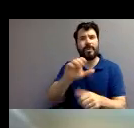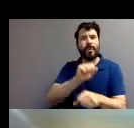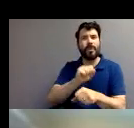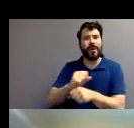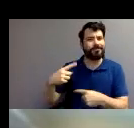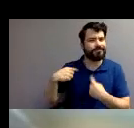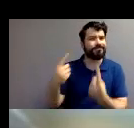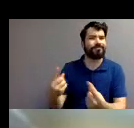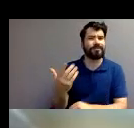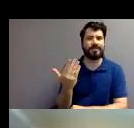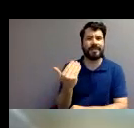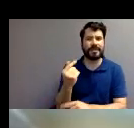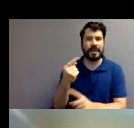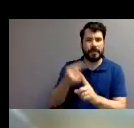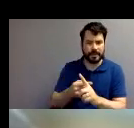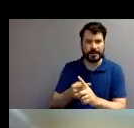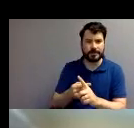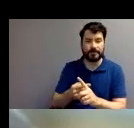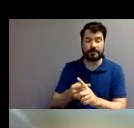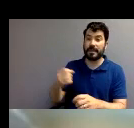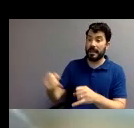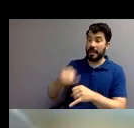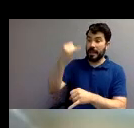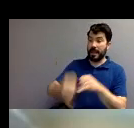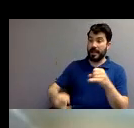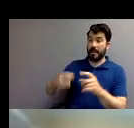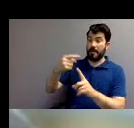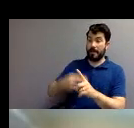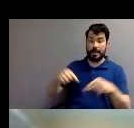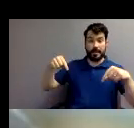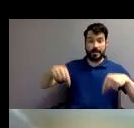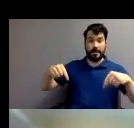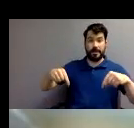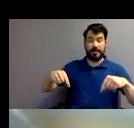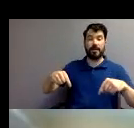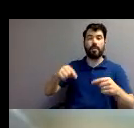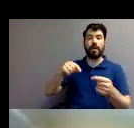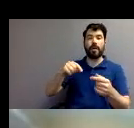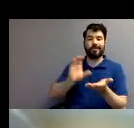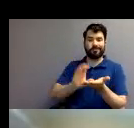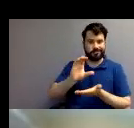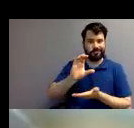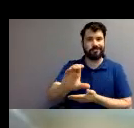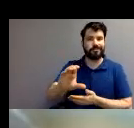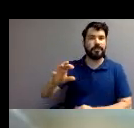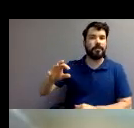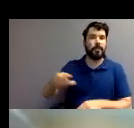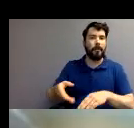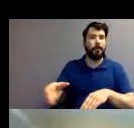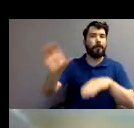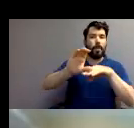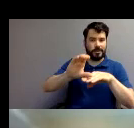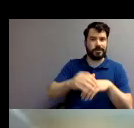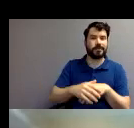15 months. And at the end of the month, you'll see a recognition bonus in your paycheck. We know you